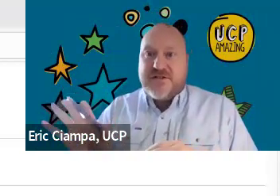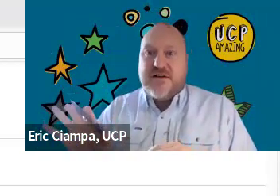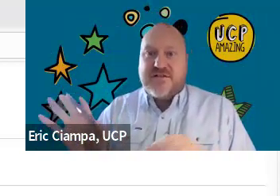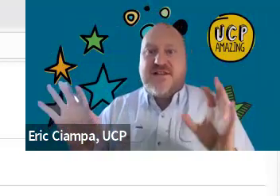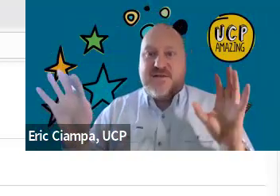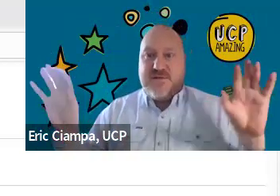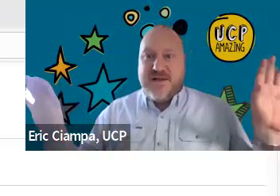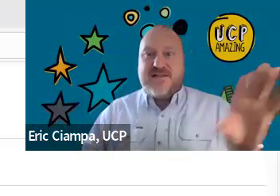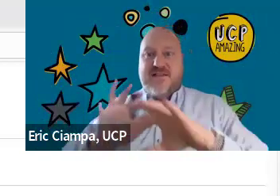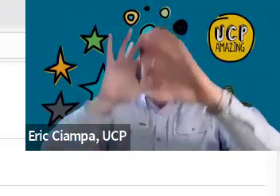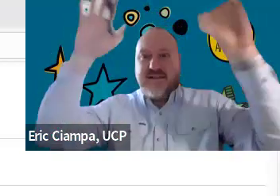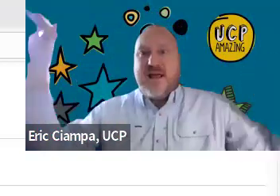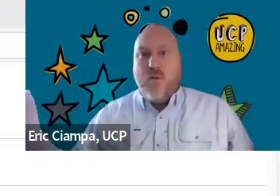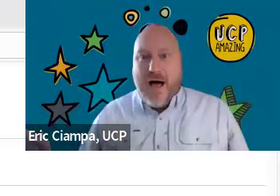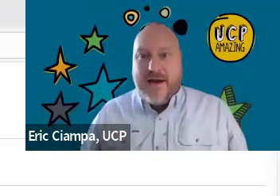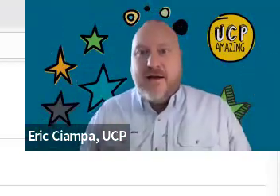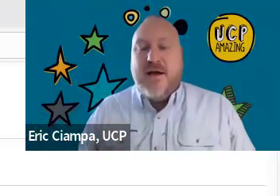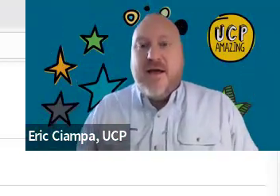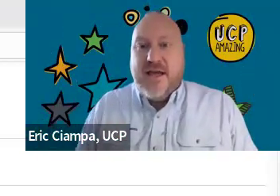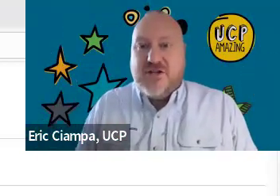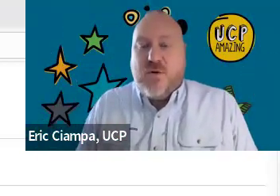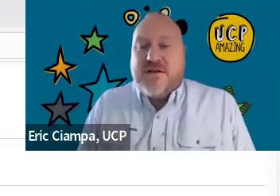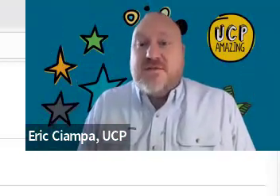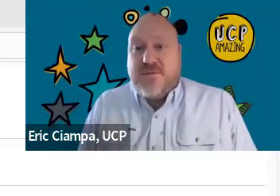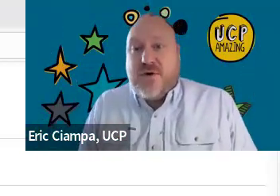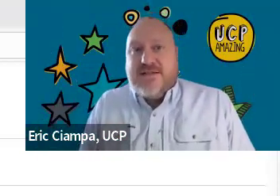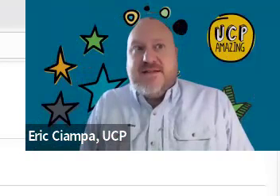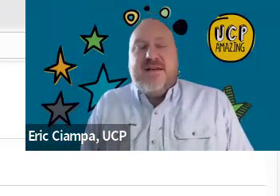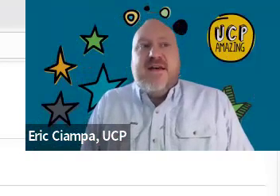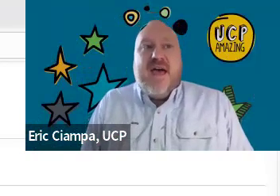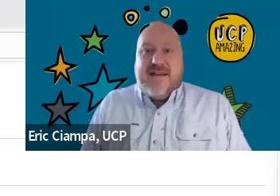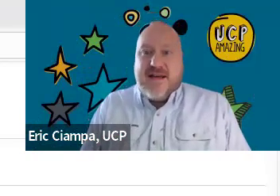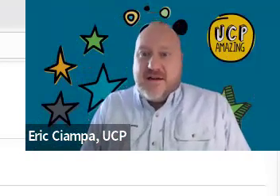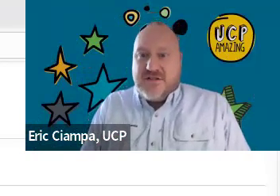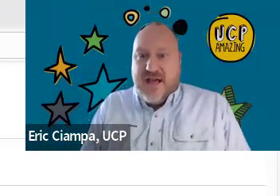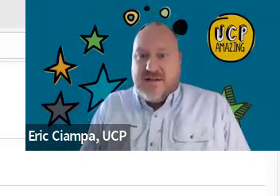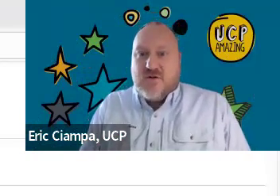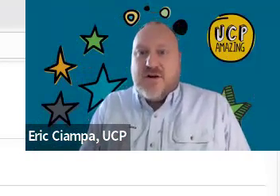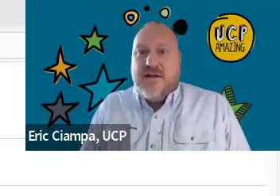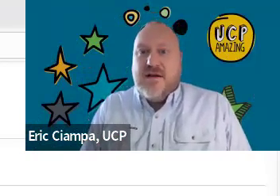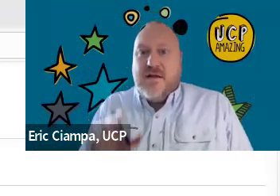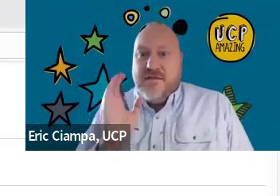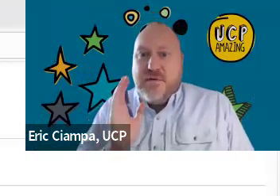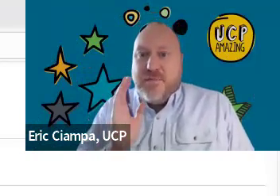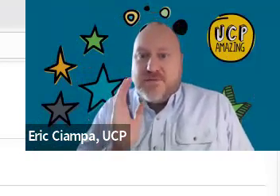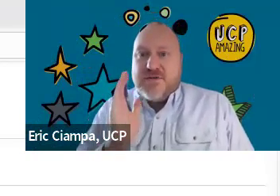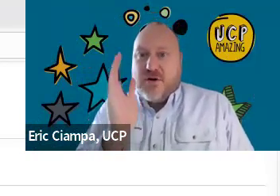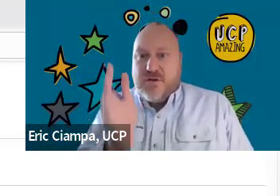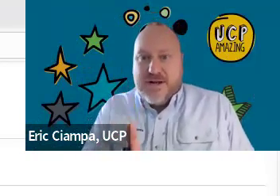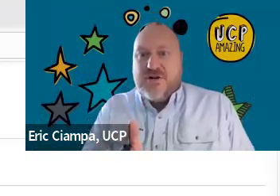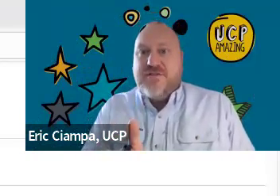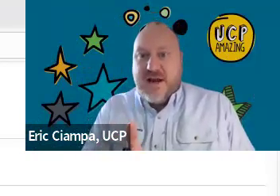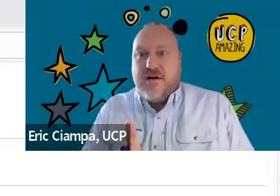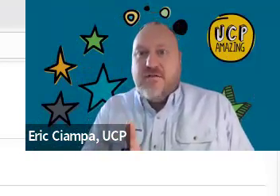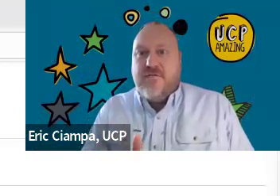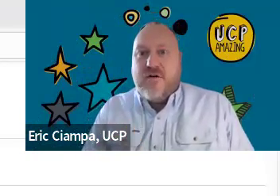other regional centers, it seems to be a statewide issue where there's some surprises. And as I understand it, Jordan, people are supposed to go to